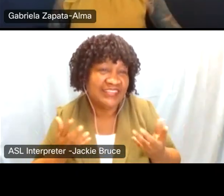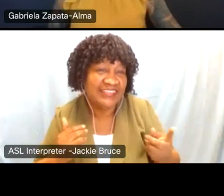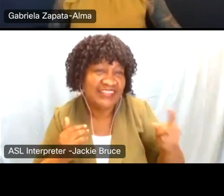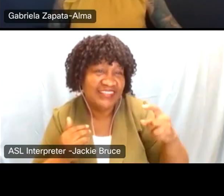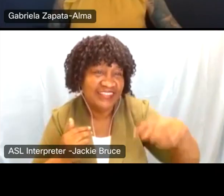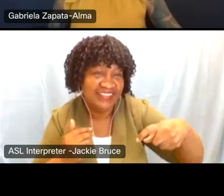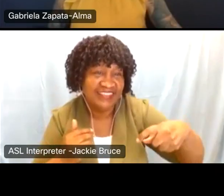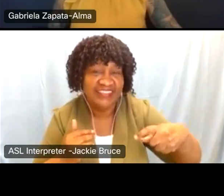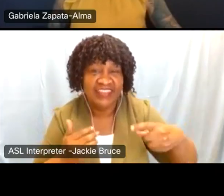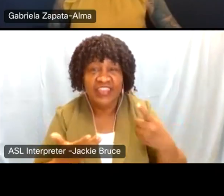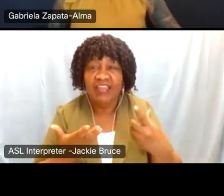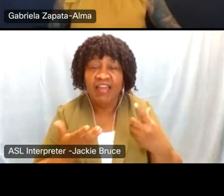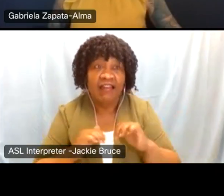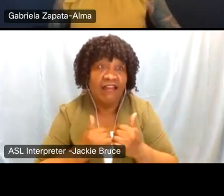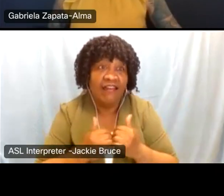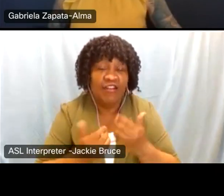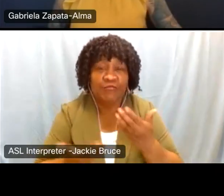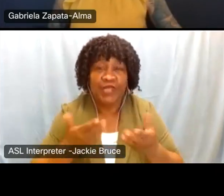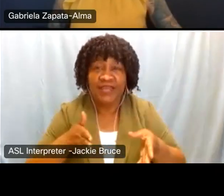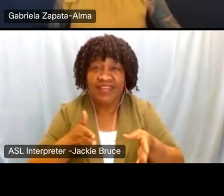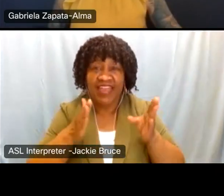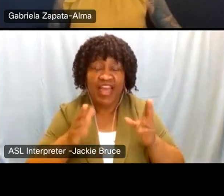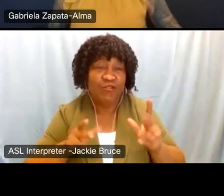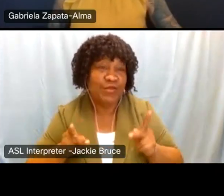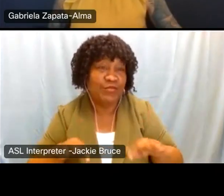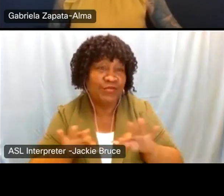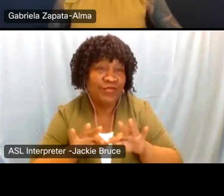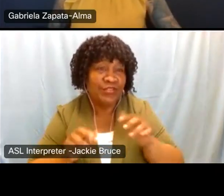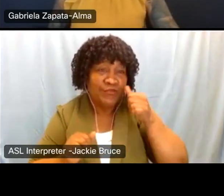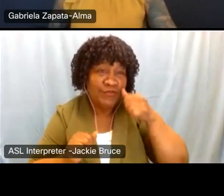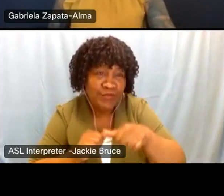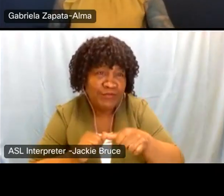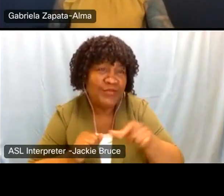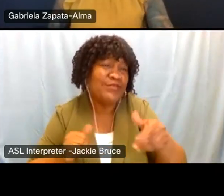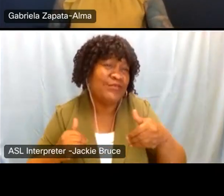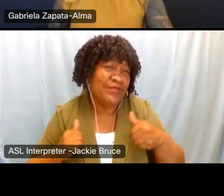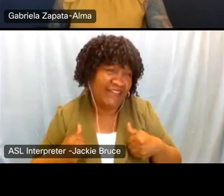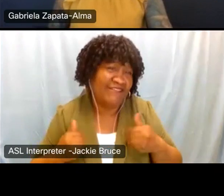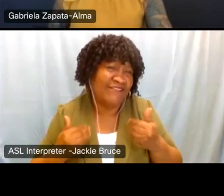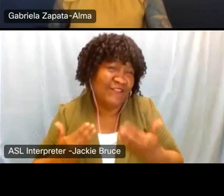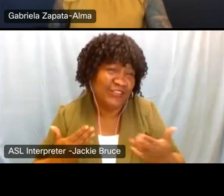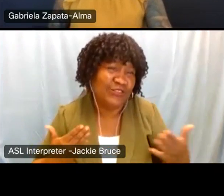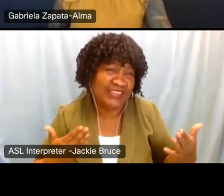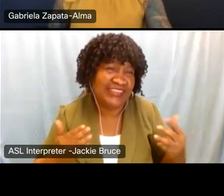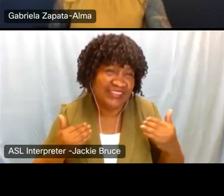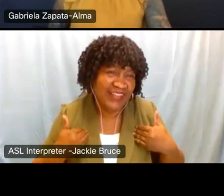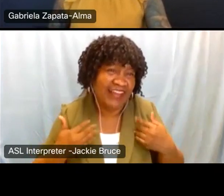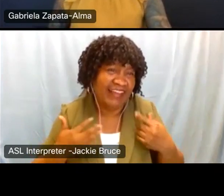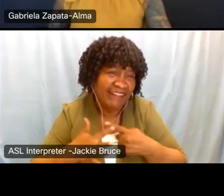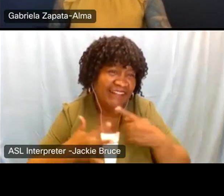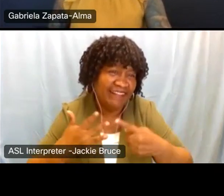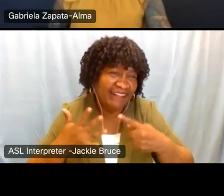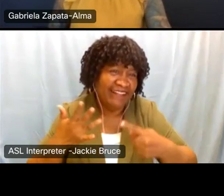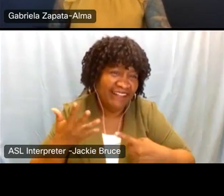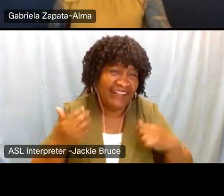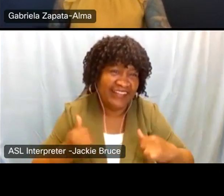just a practice of allowing folks to remember they have access to resources, Mm-hmm.